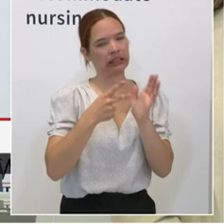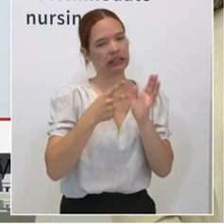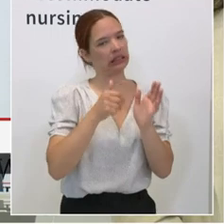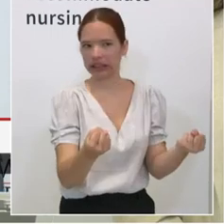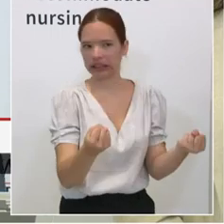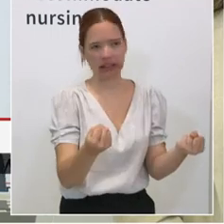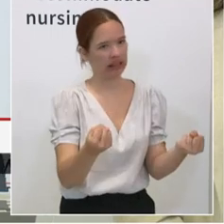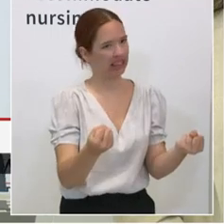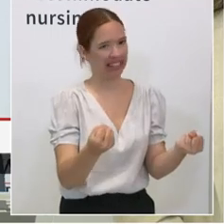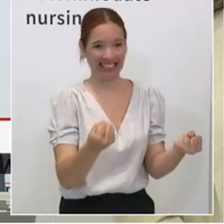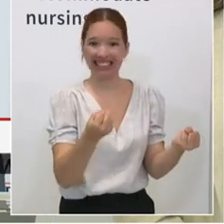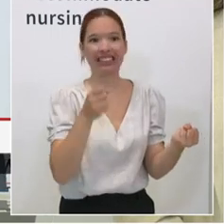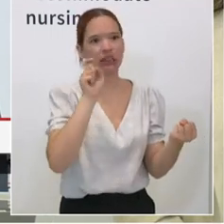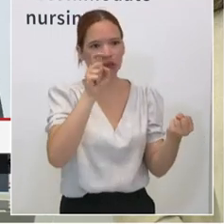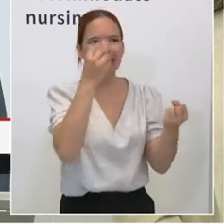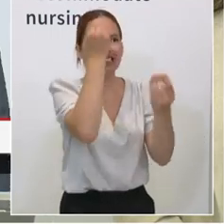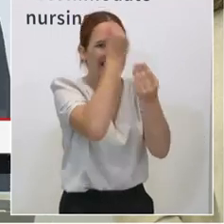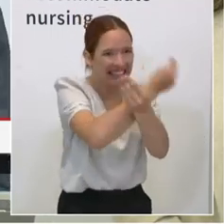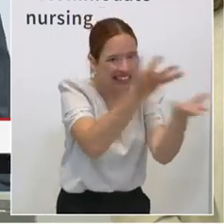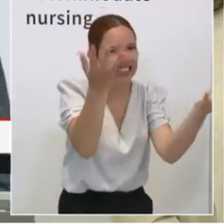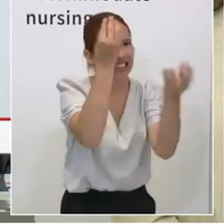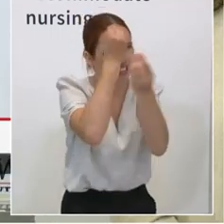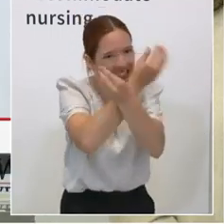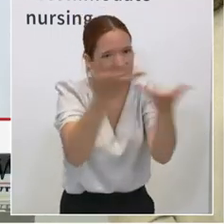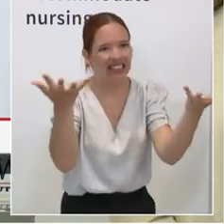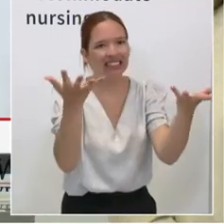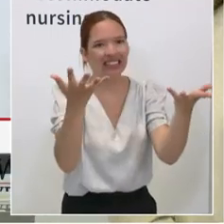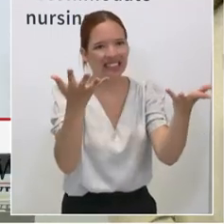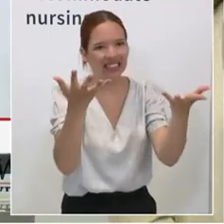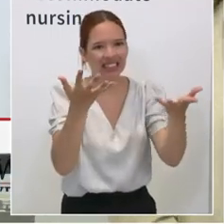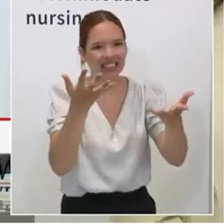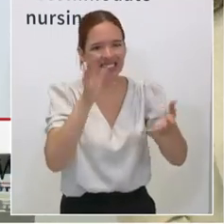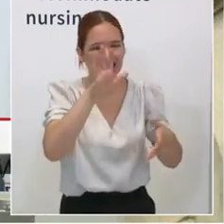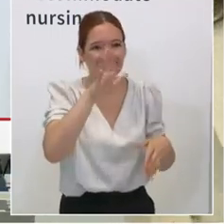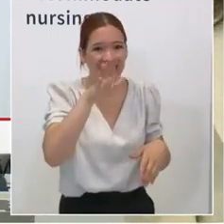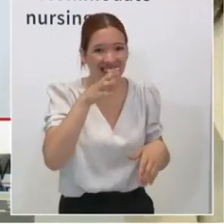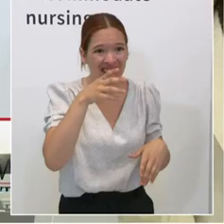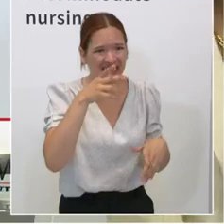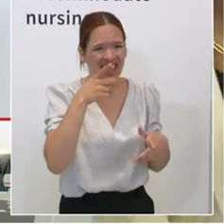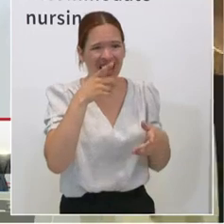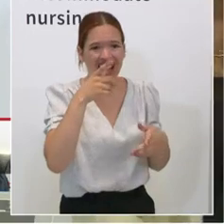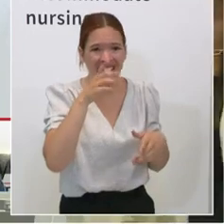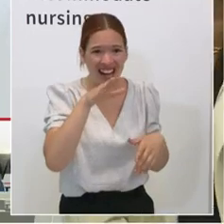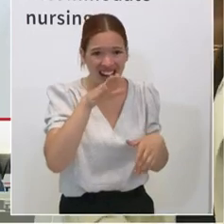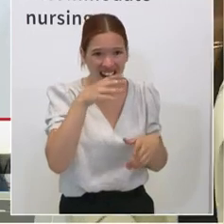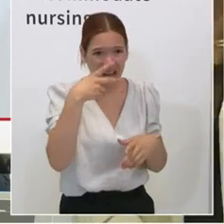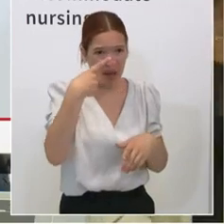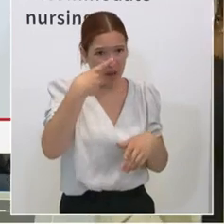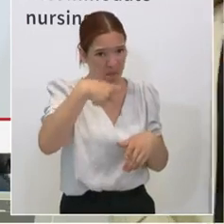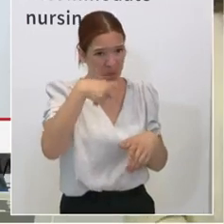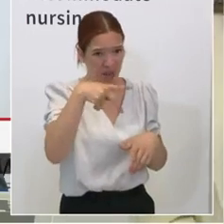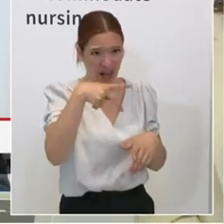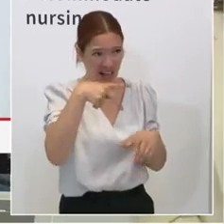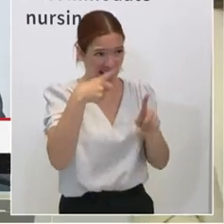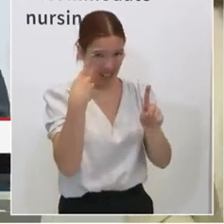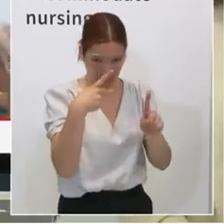Like even us, when they told me it was Code Purple, I thought it was getting better. So we're not even used